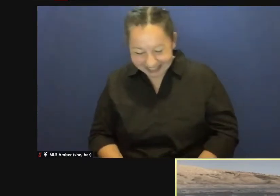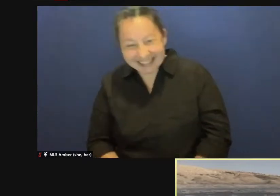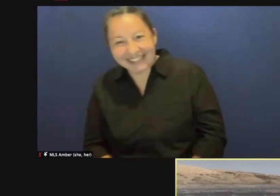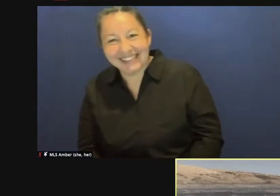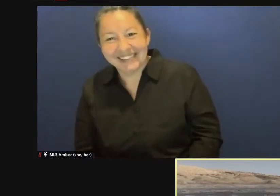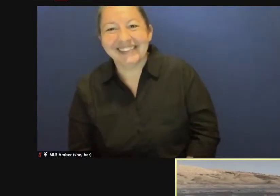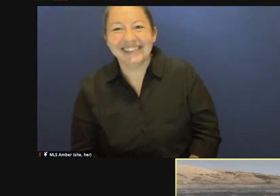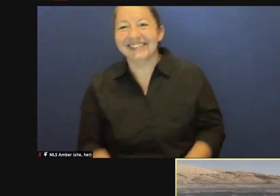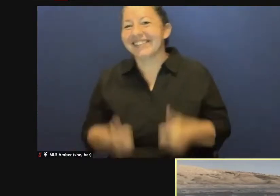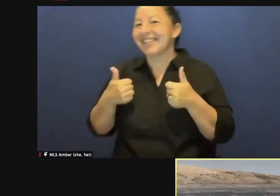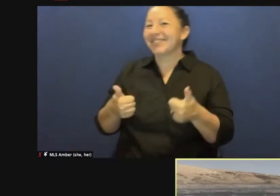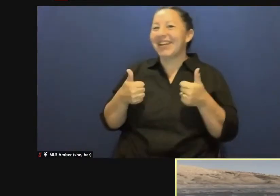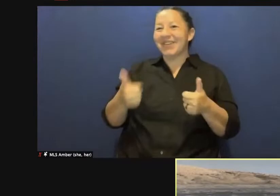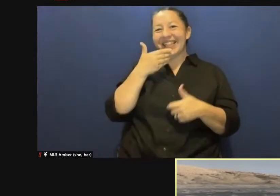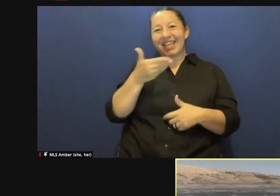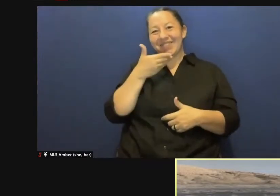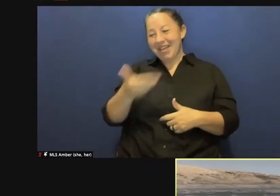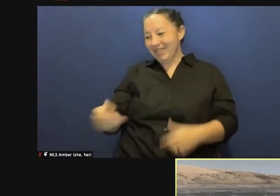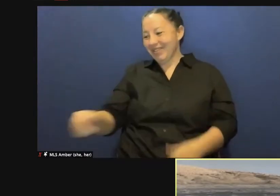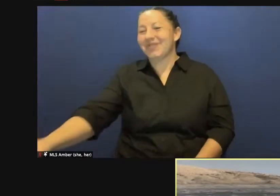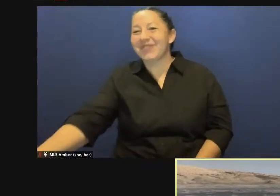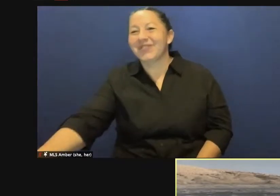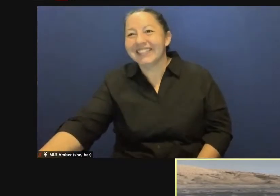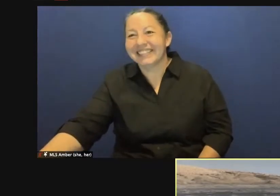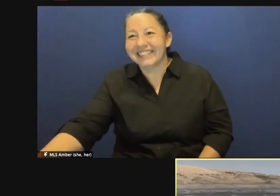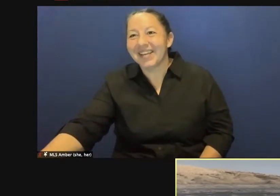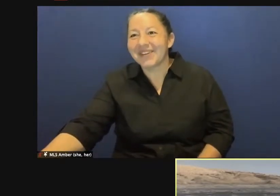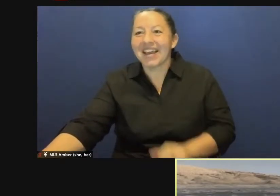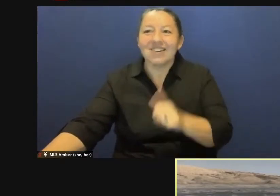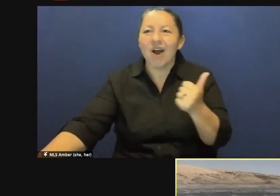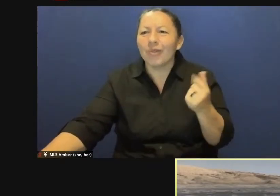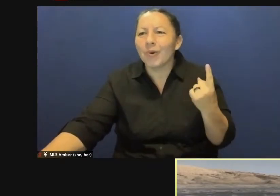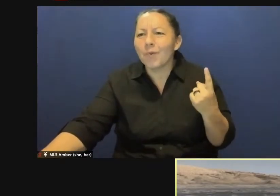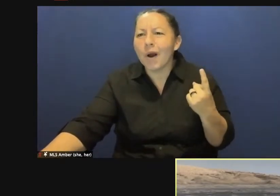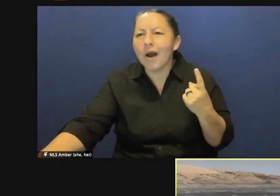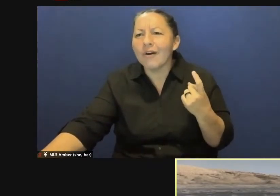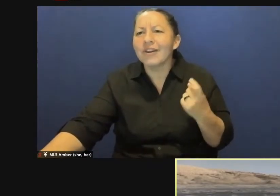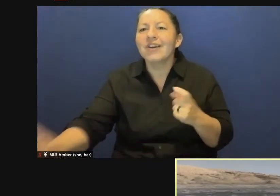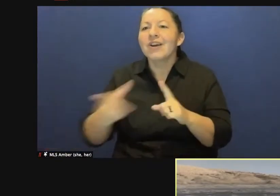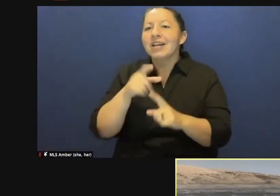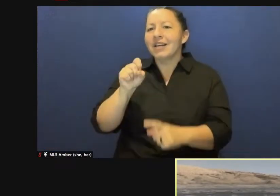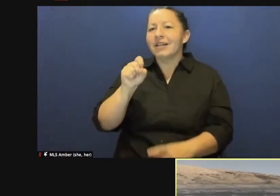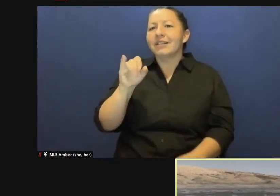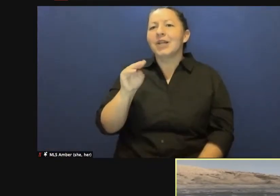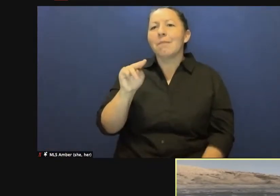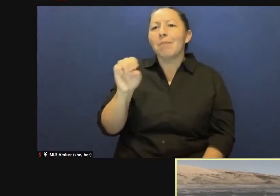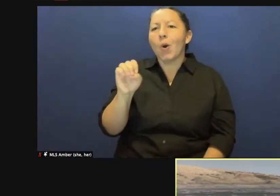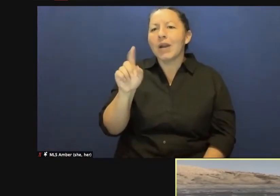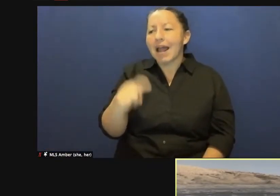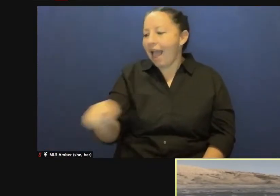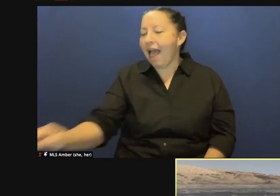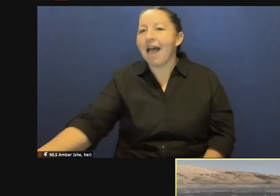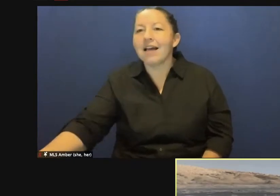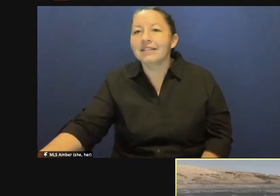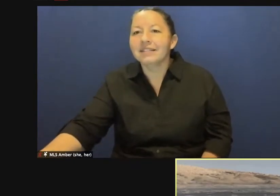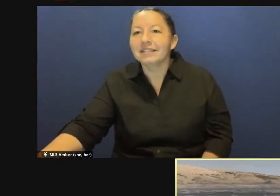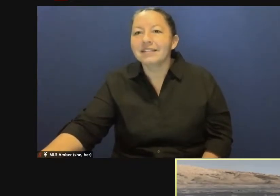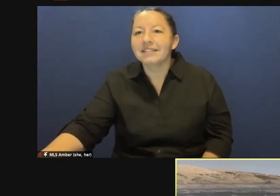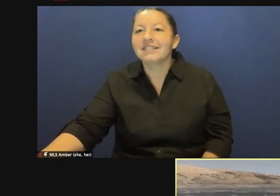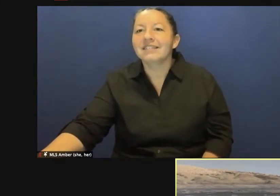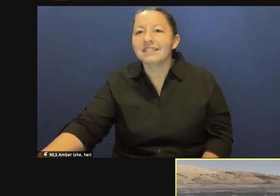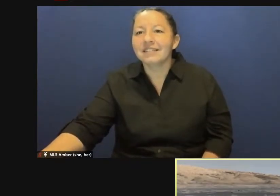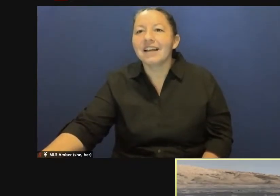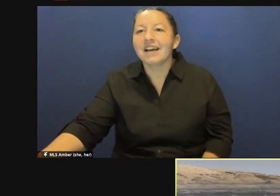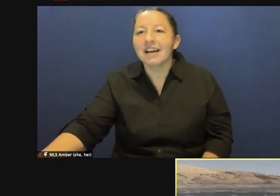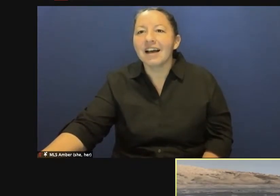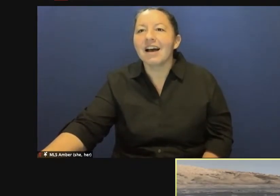Great, thanks. And here's another one from Simone Dell'Agnello. Let's see, great talk. Interesting how